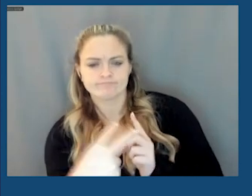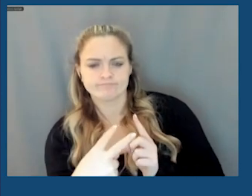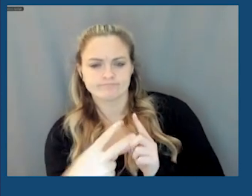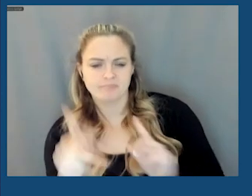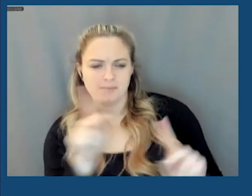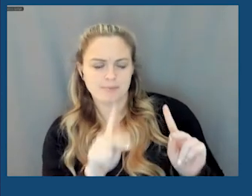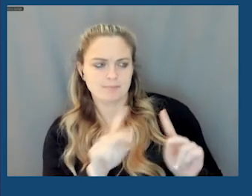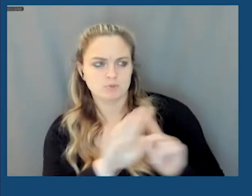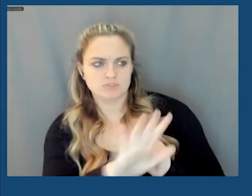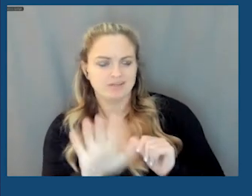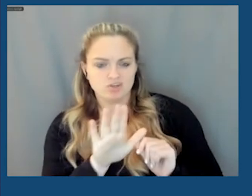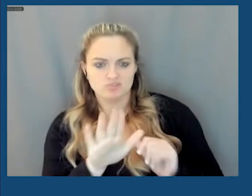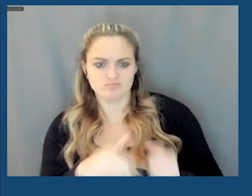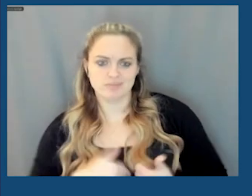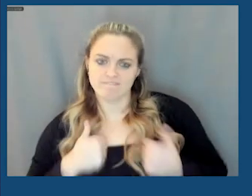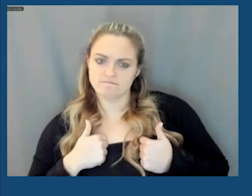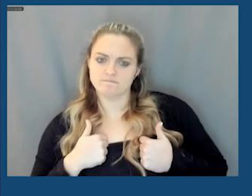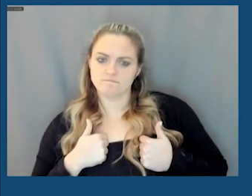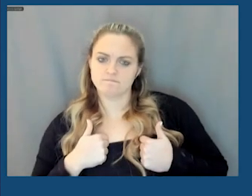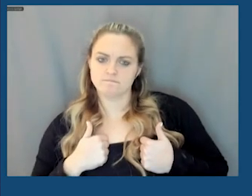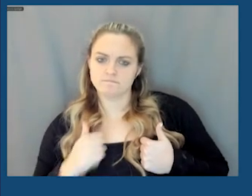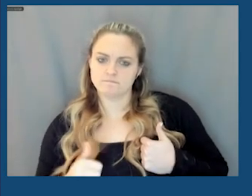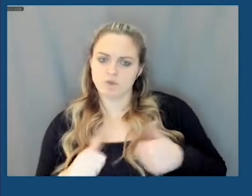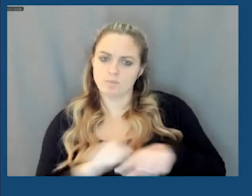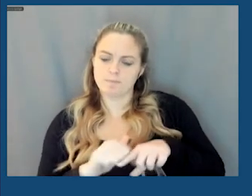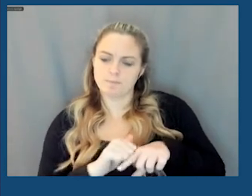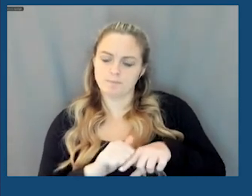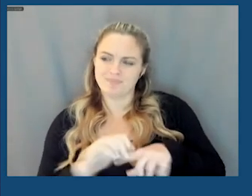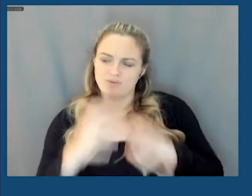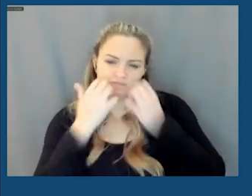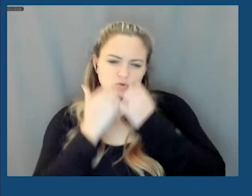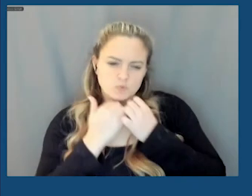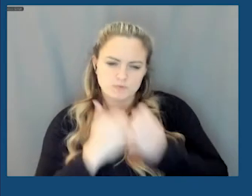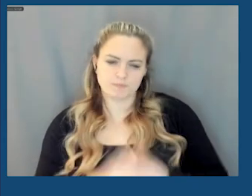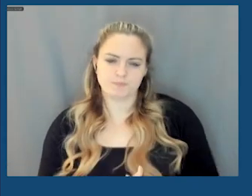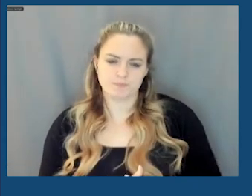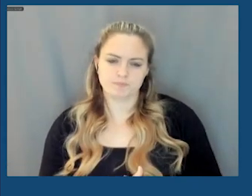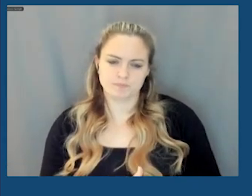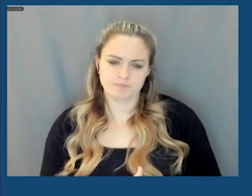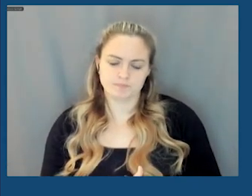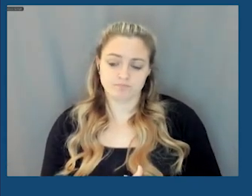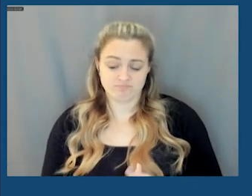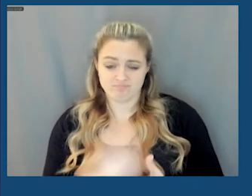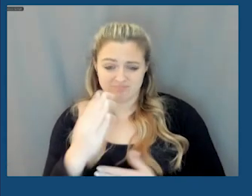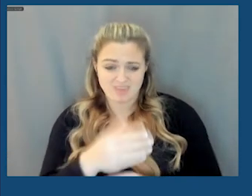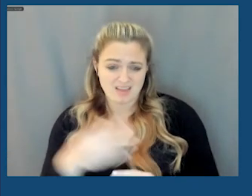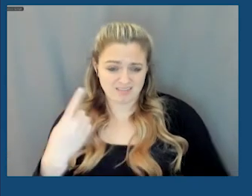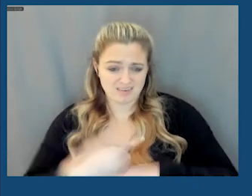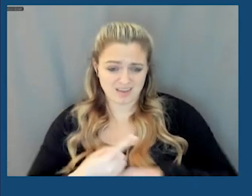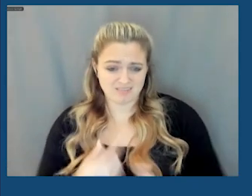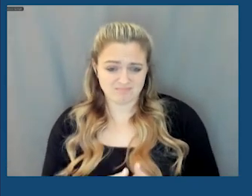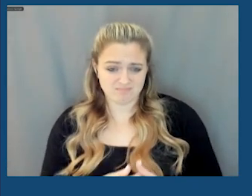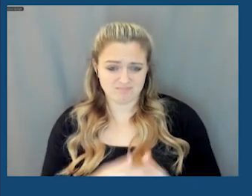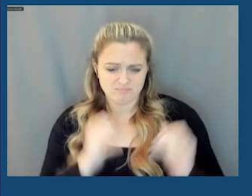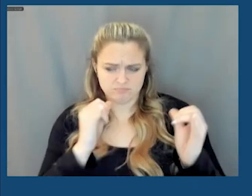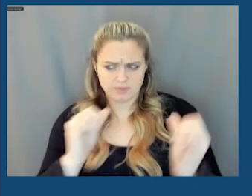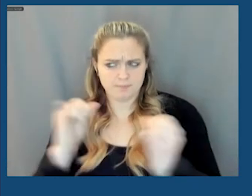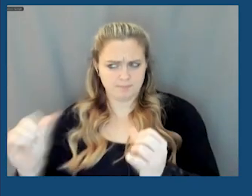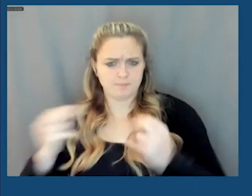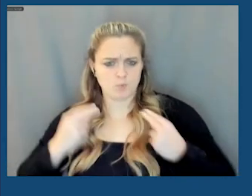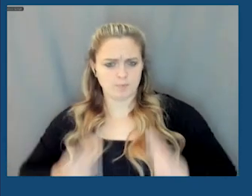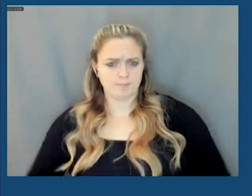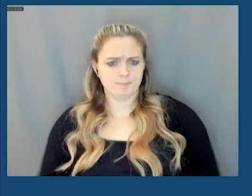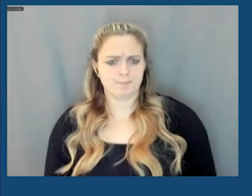people's existence, their practices, their values, and how at the end of the day we're all still human beings. I had that